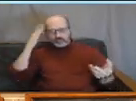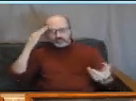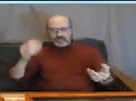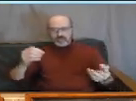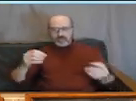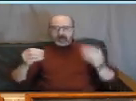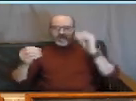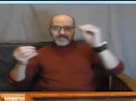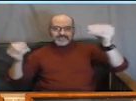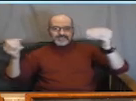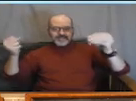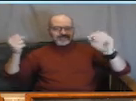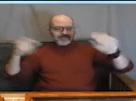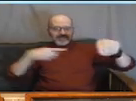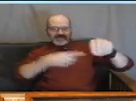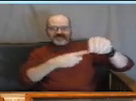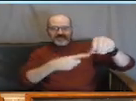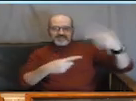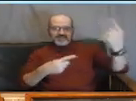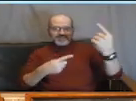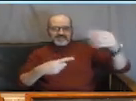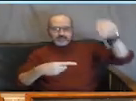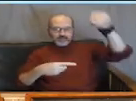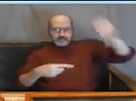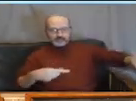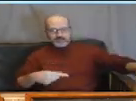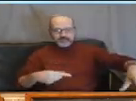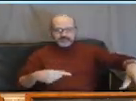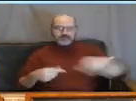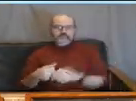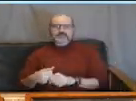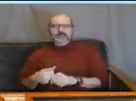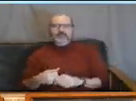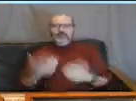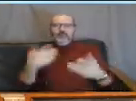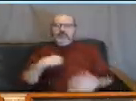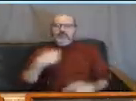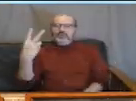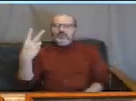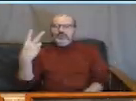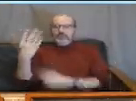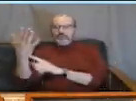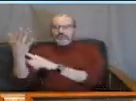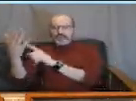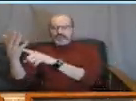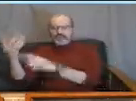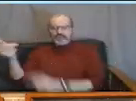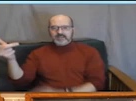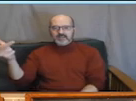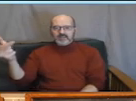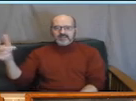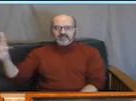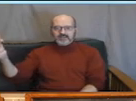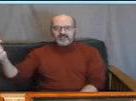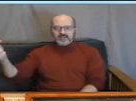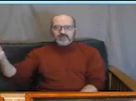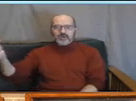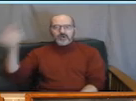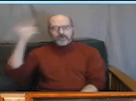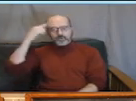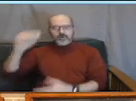to set down our single one. We just want 2 in one hand. We're going to practice tossing